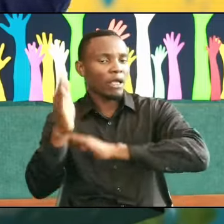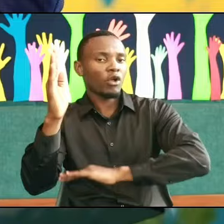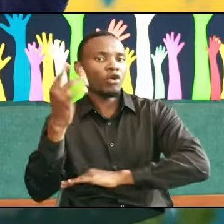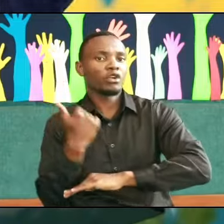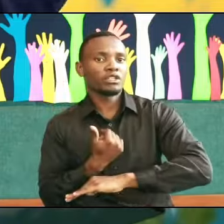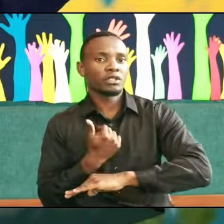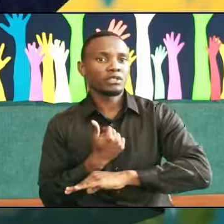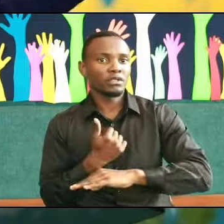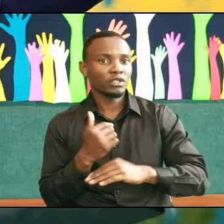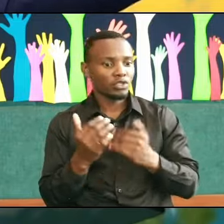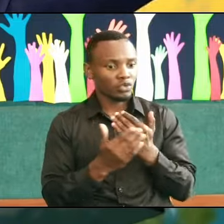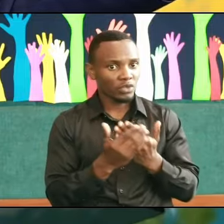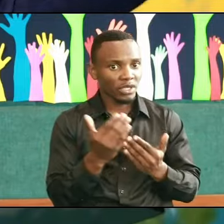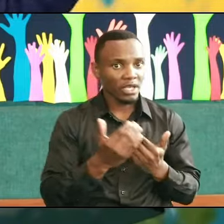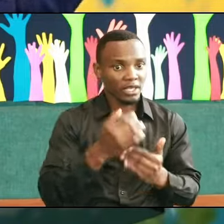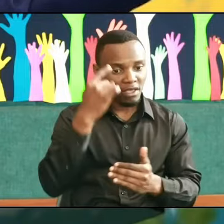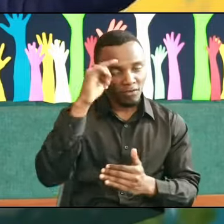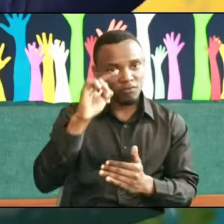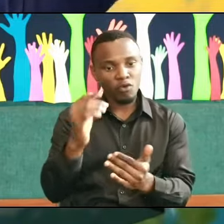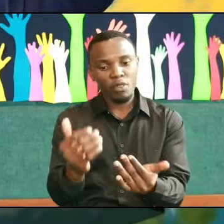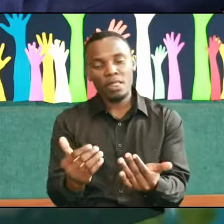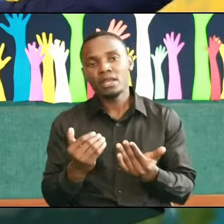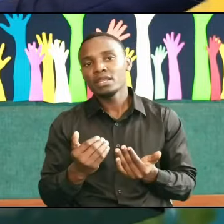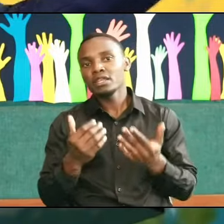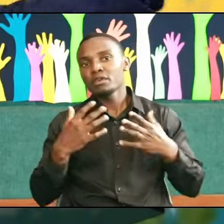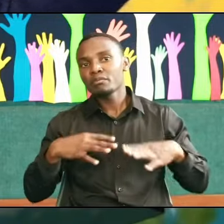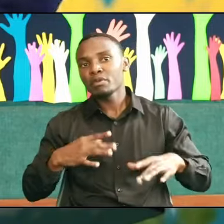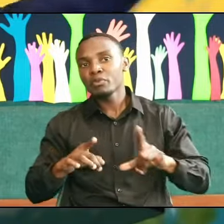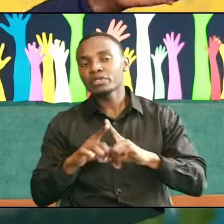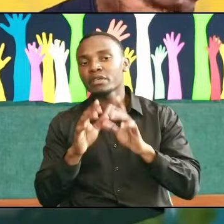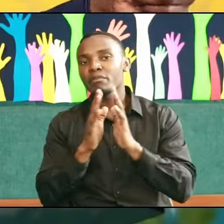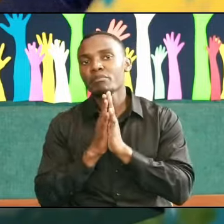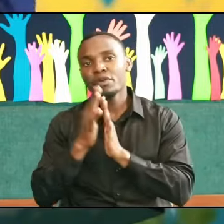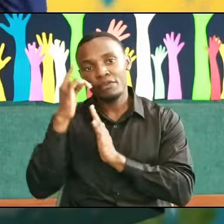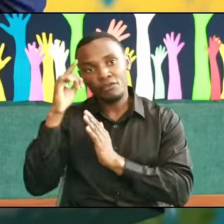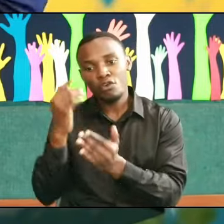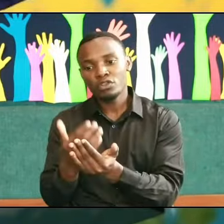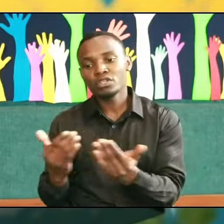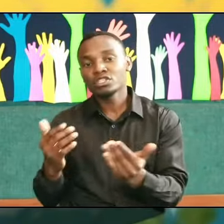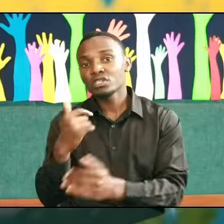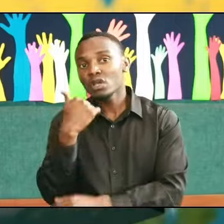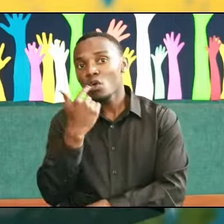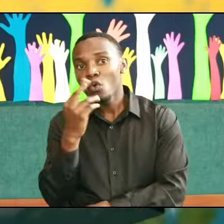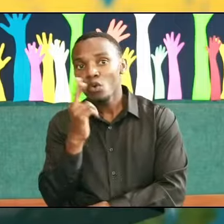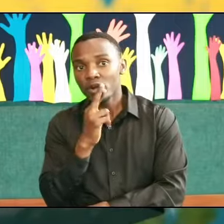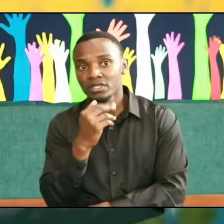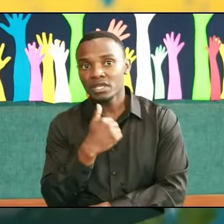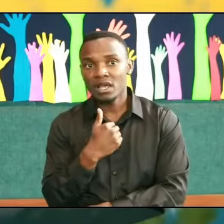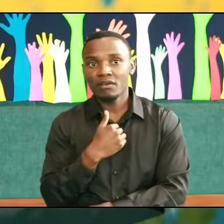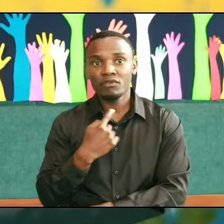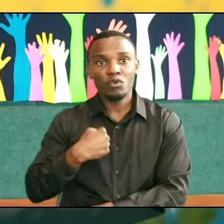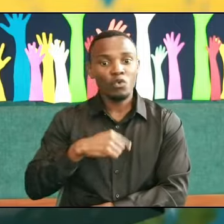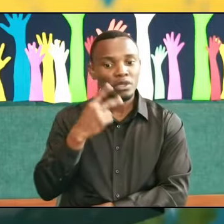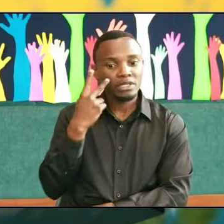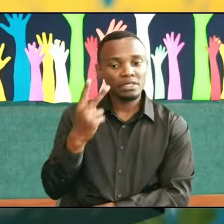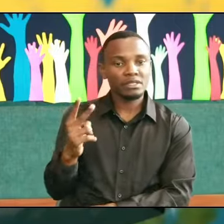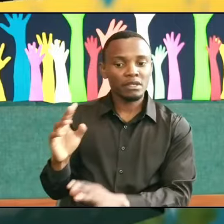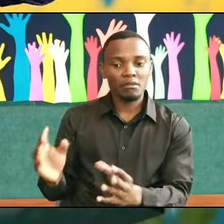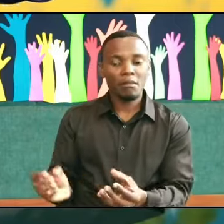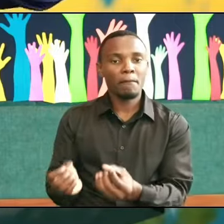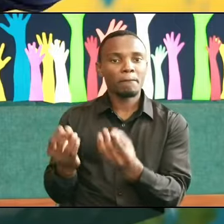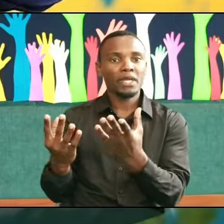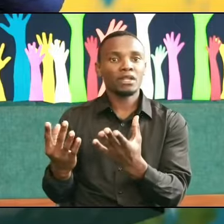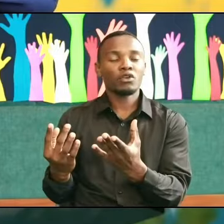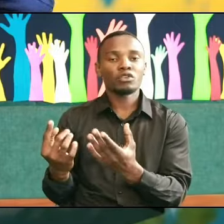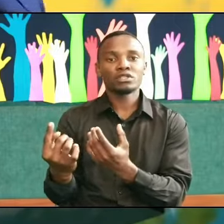to take care of the needy and pray for the children at risk, we don't only see miracles in their lives, but